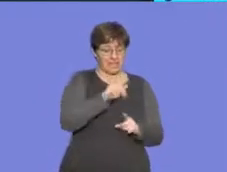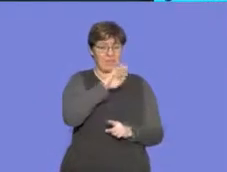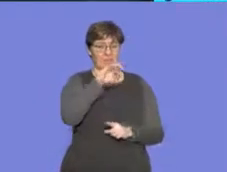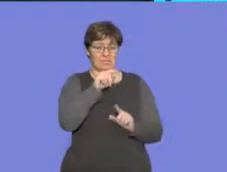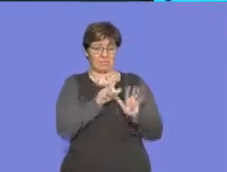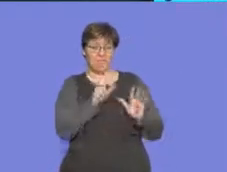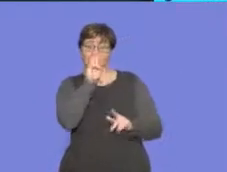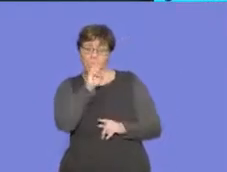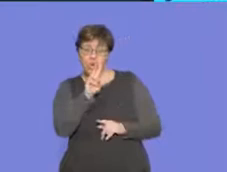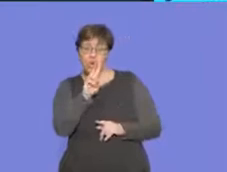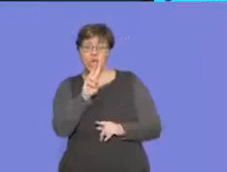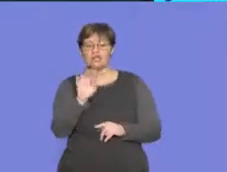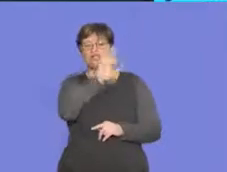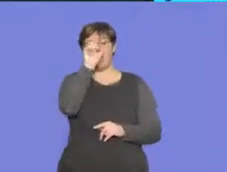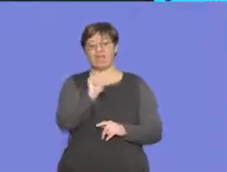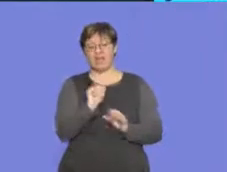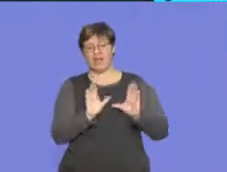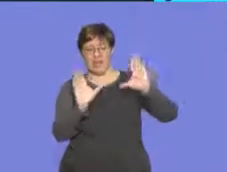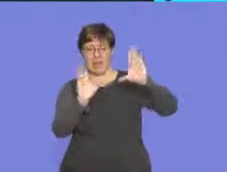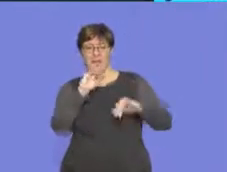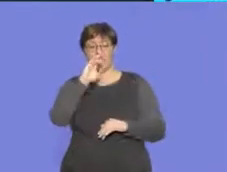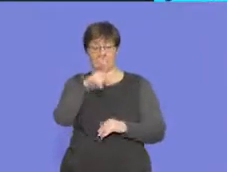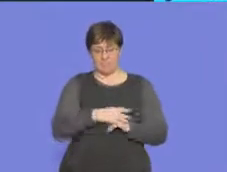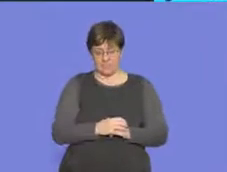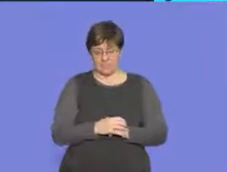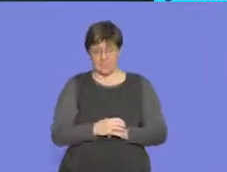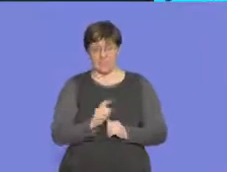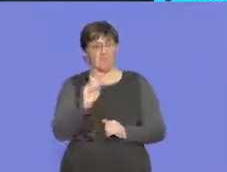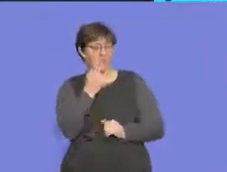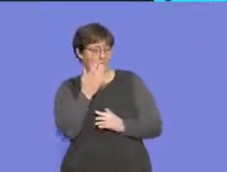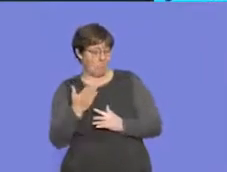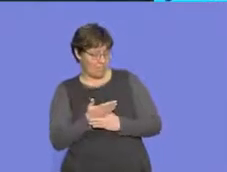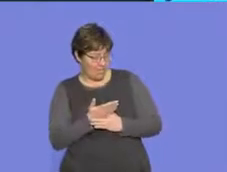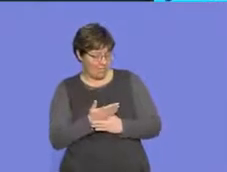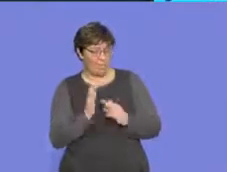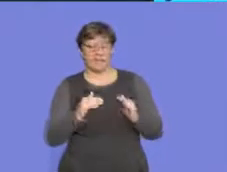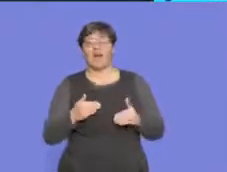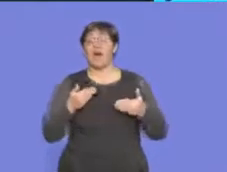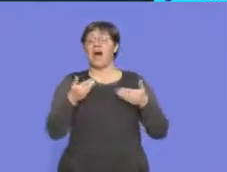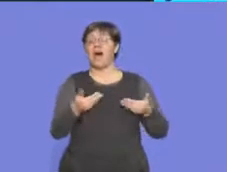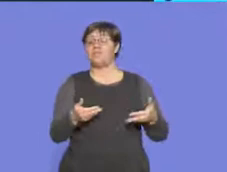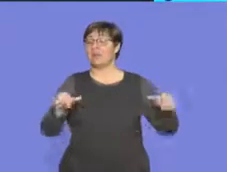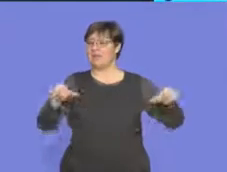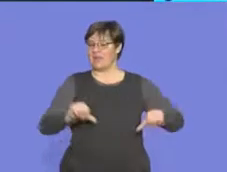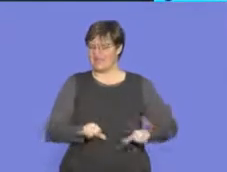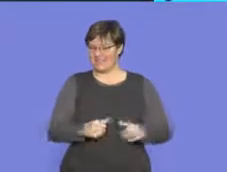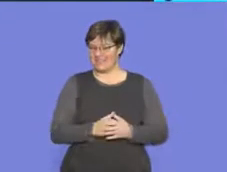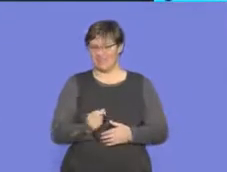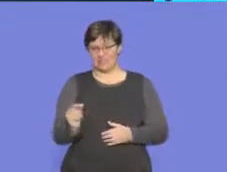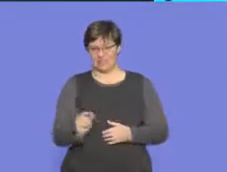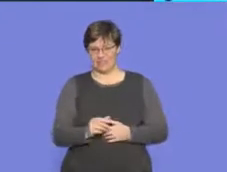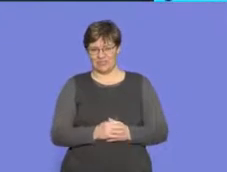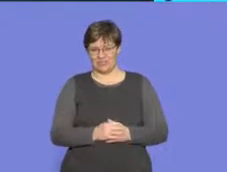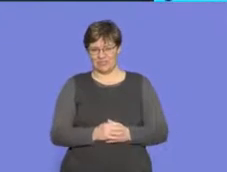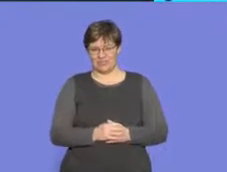South Africa. But before we get into that, it's important that you have a little break and then freshen up. So I'll see you in a bit after a